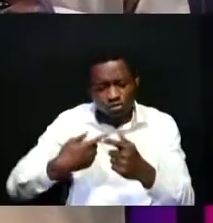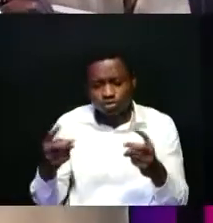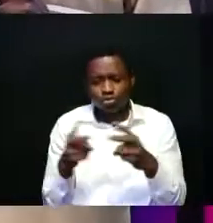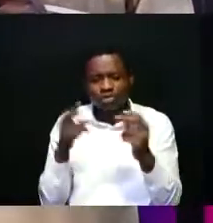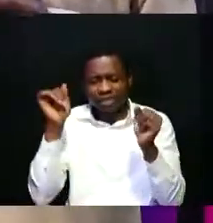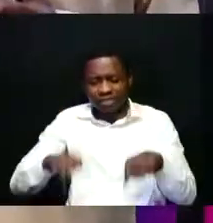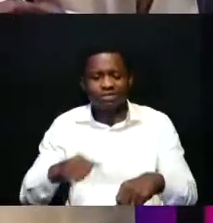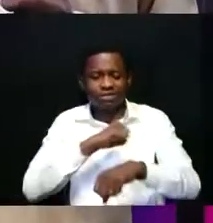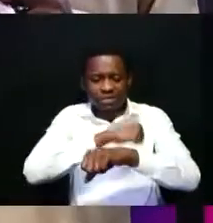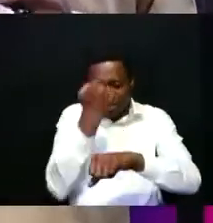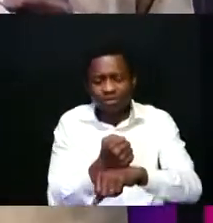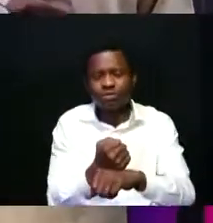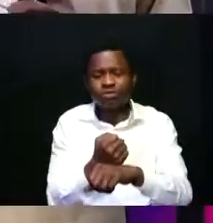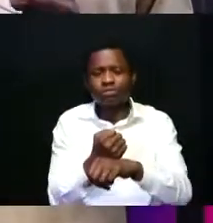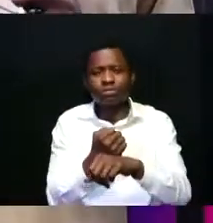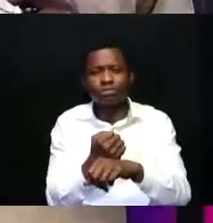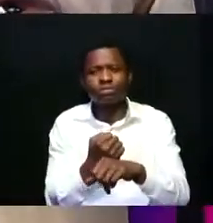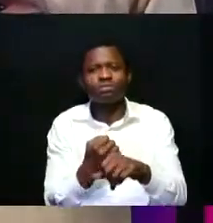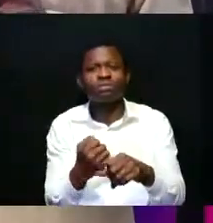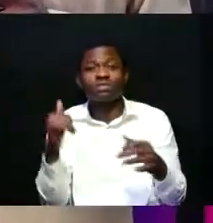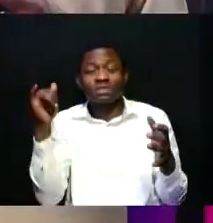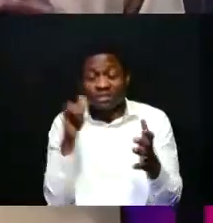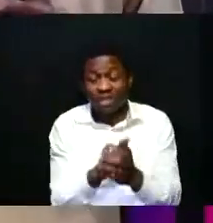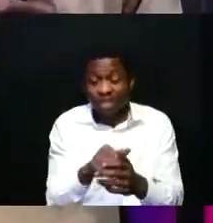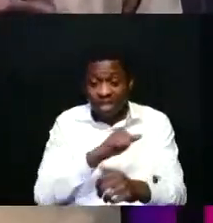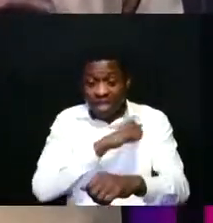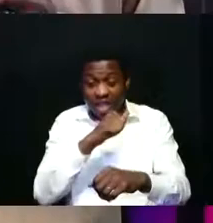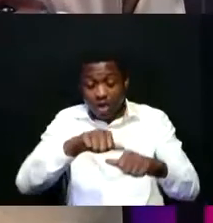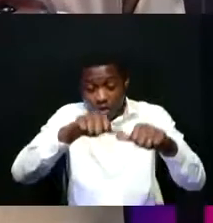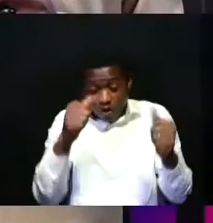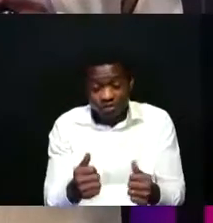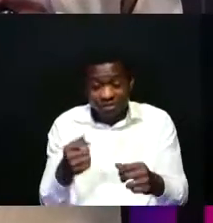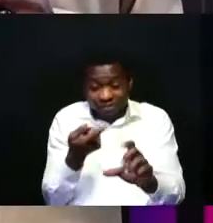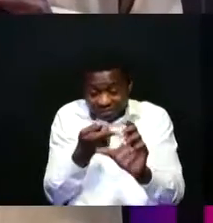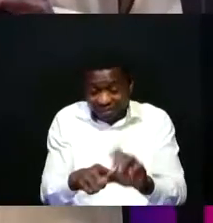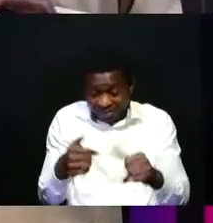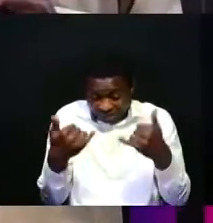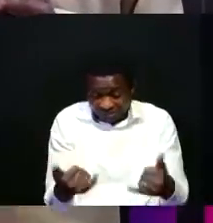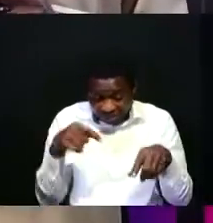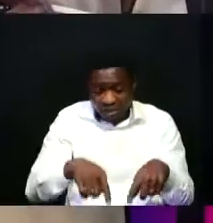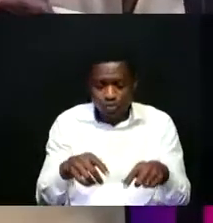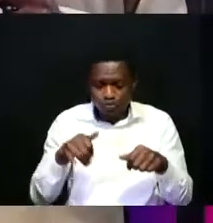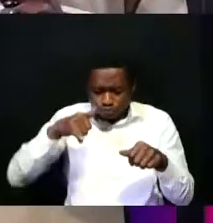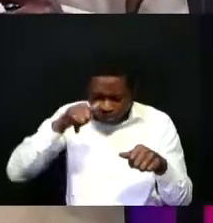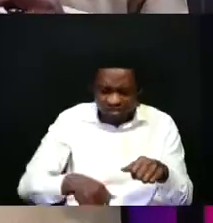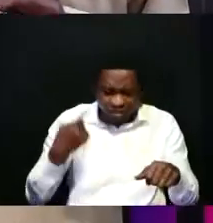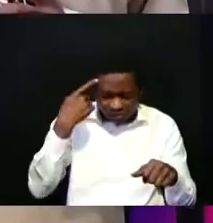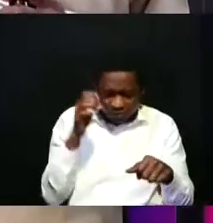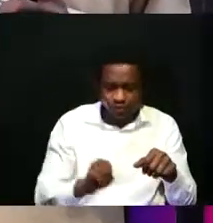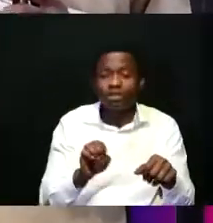establishment. That the altar that you are setting on fire today will be with you forever.